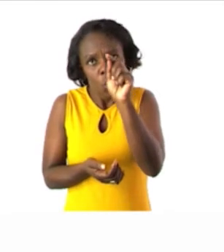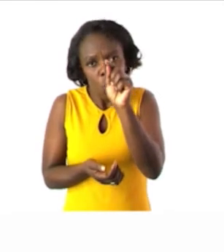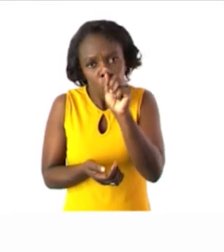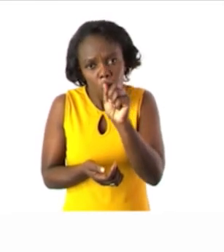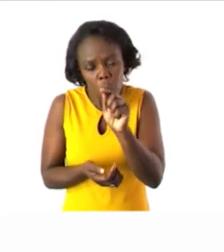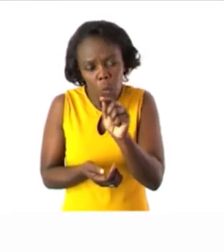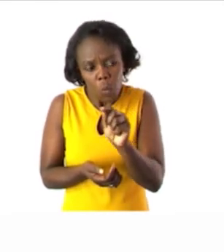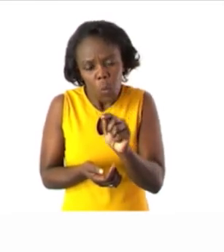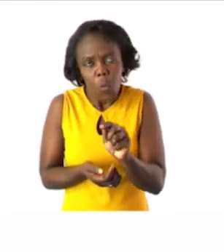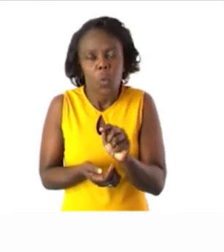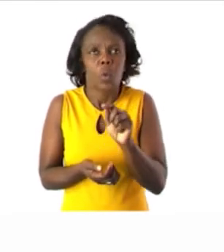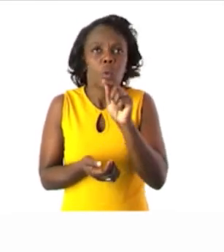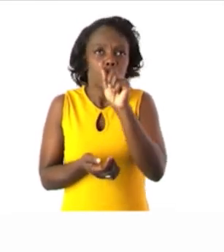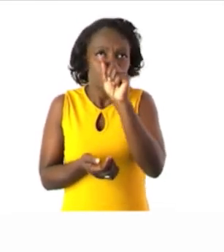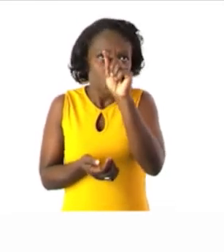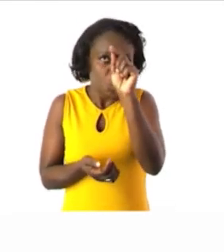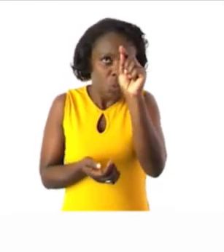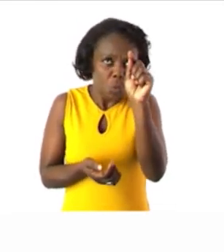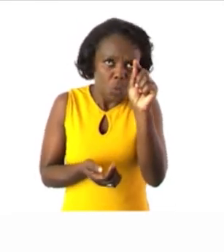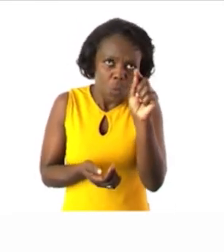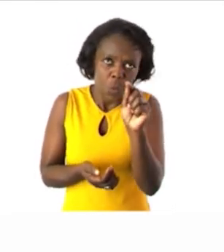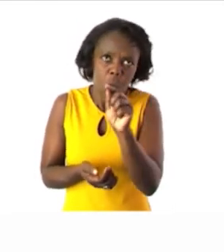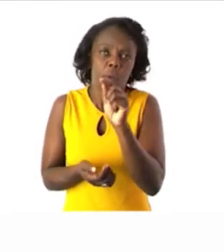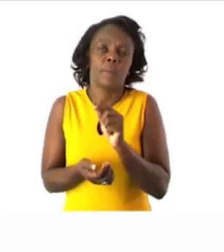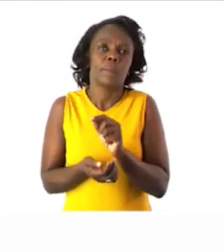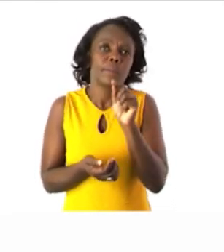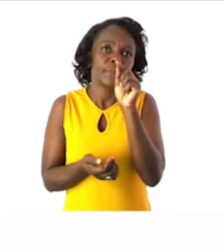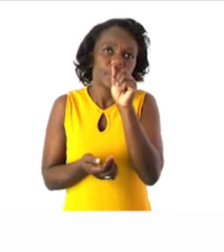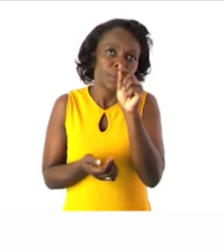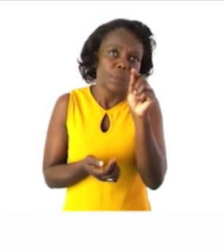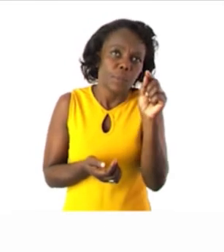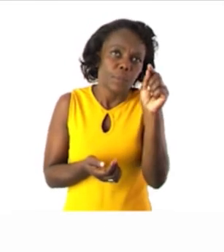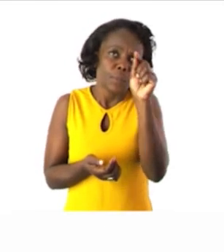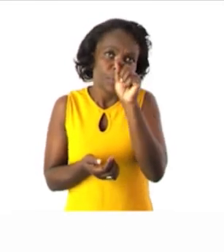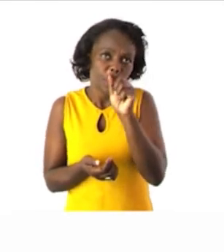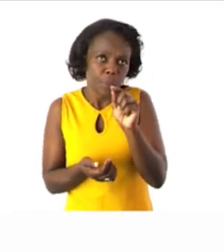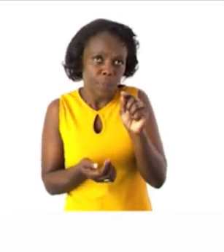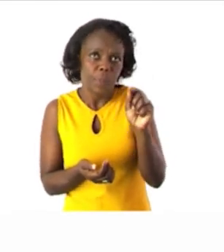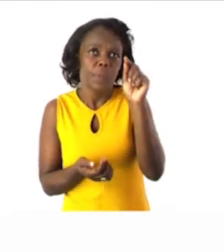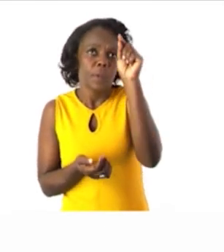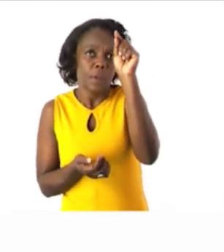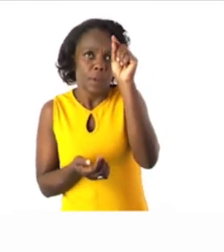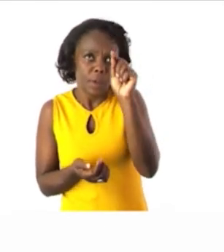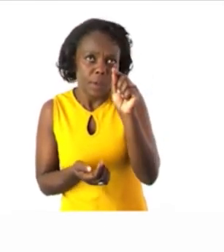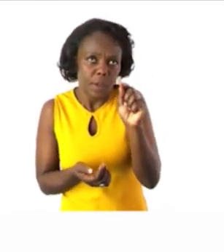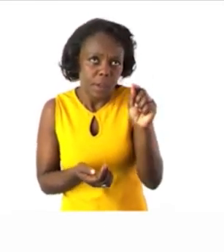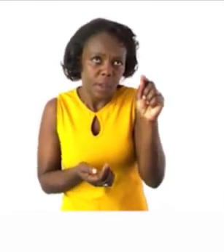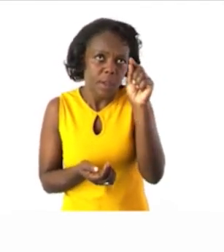all the words which are given here, and then we write them on the other side. The first one is a